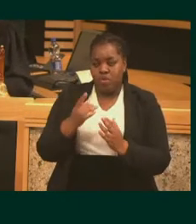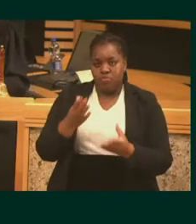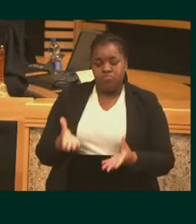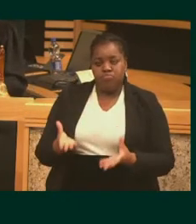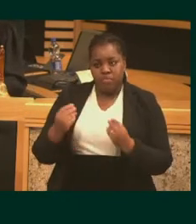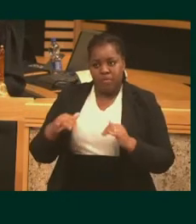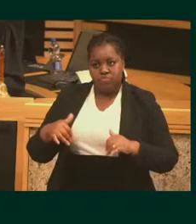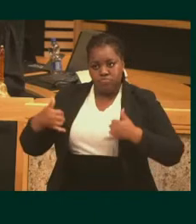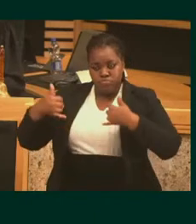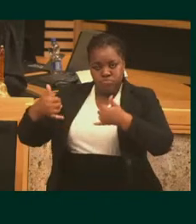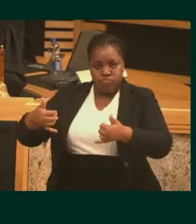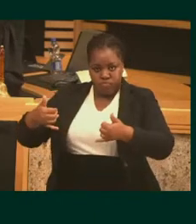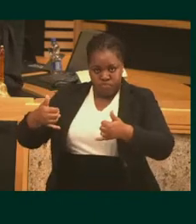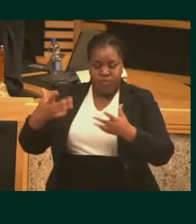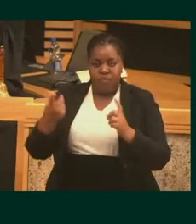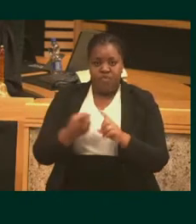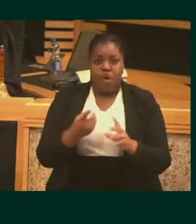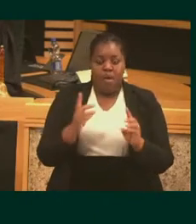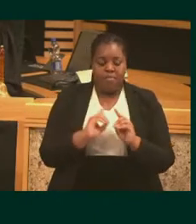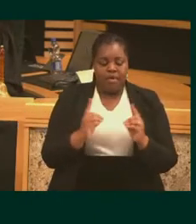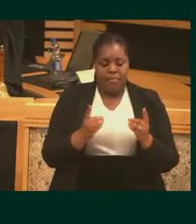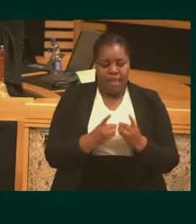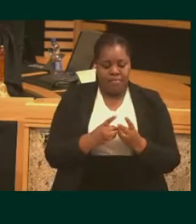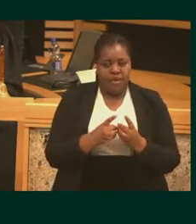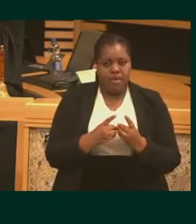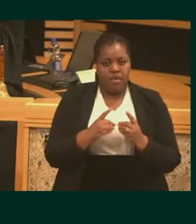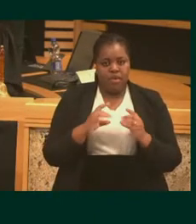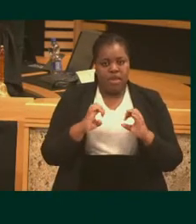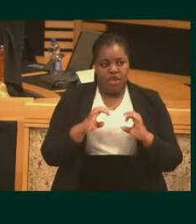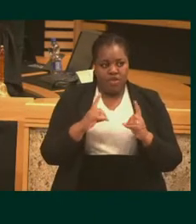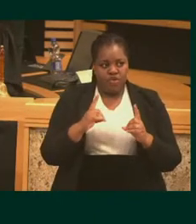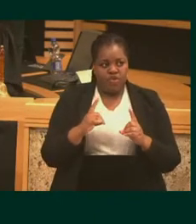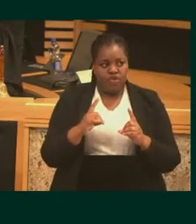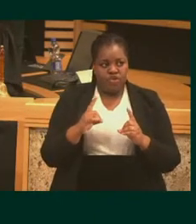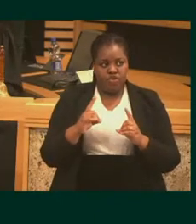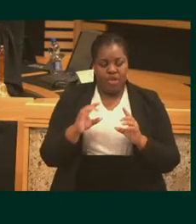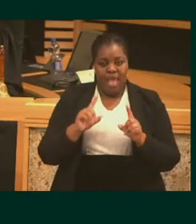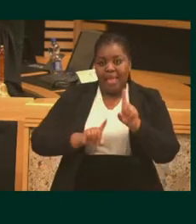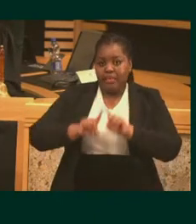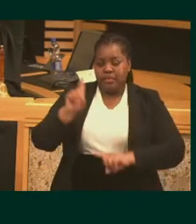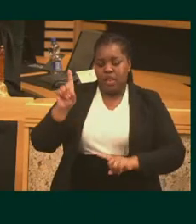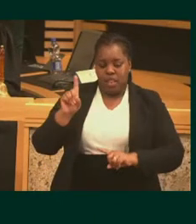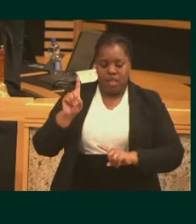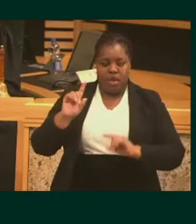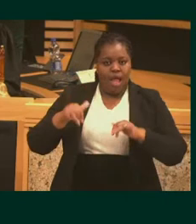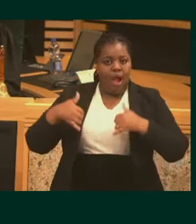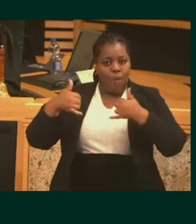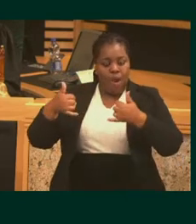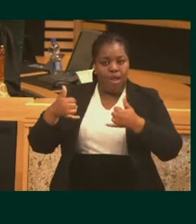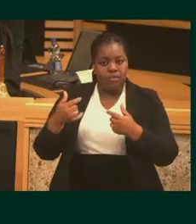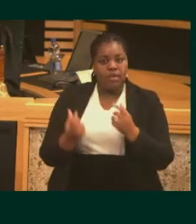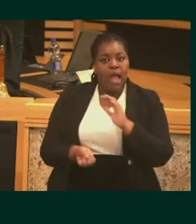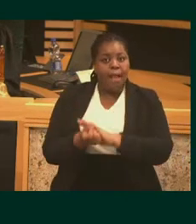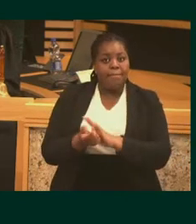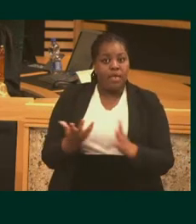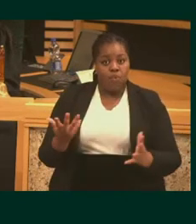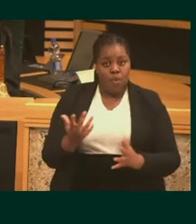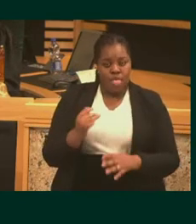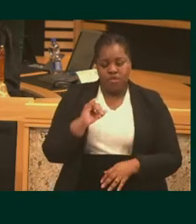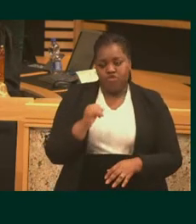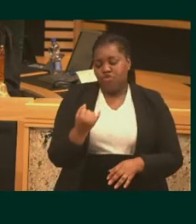accolate at the Department of Education excellent Awards held in Johannesburg